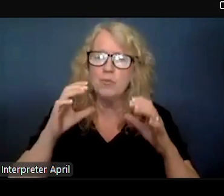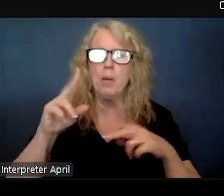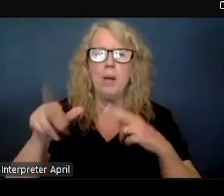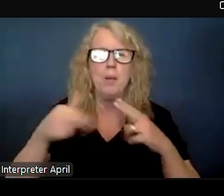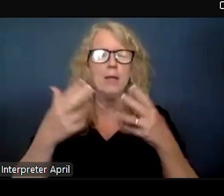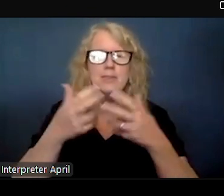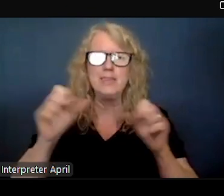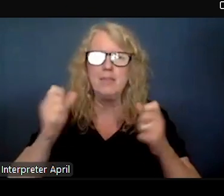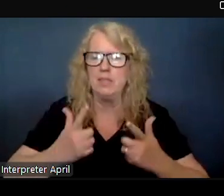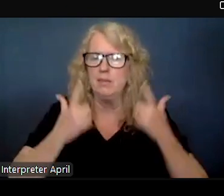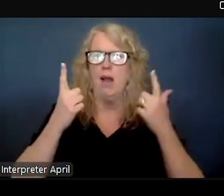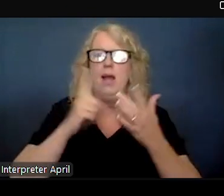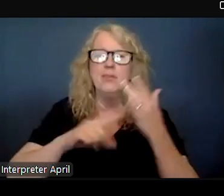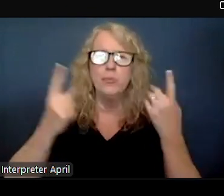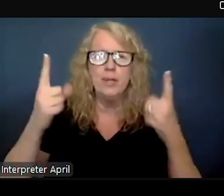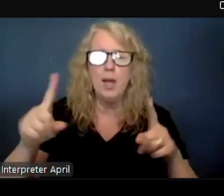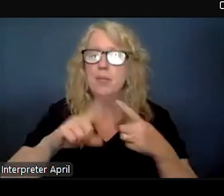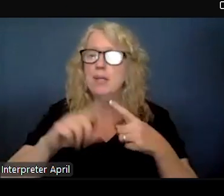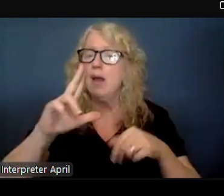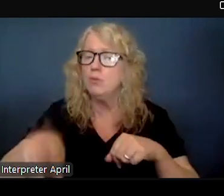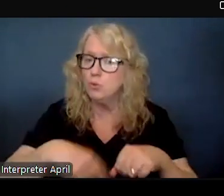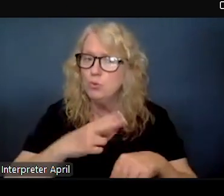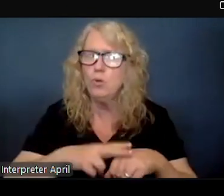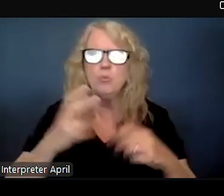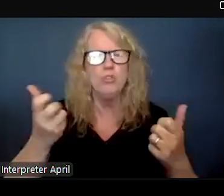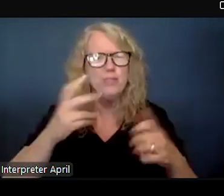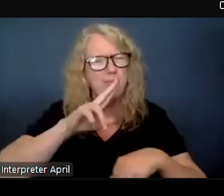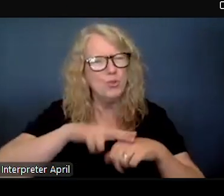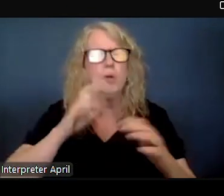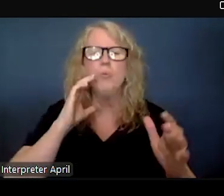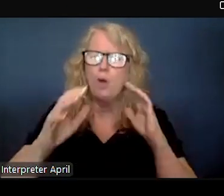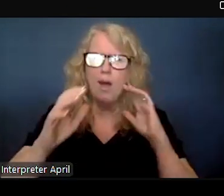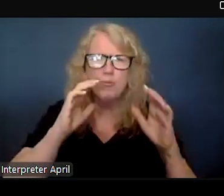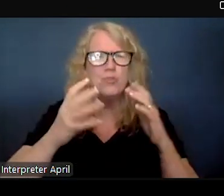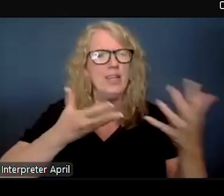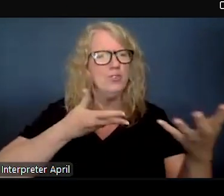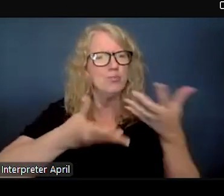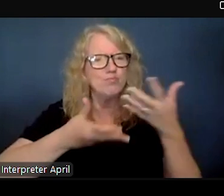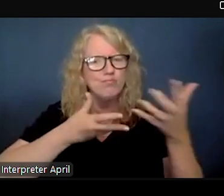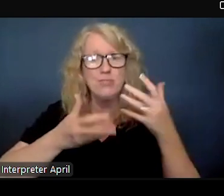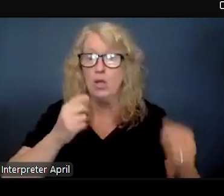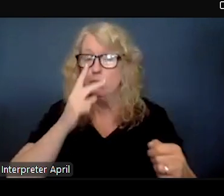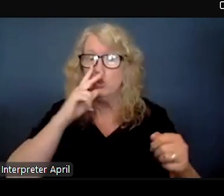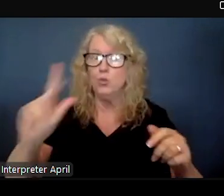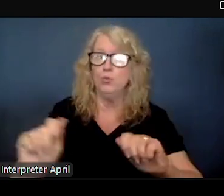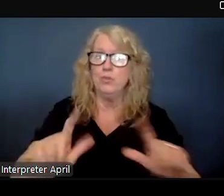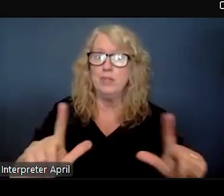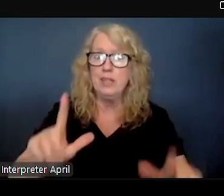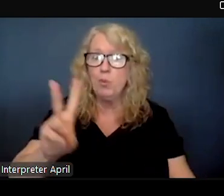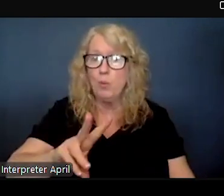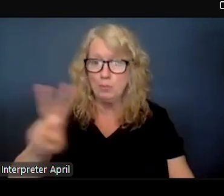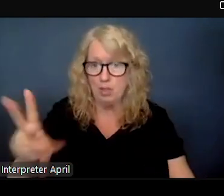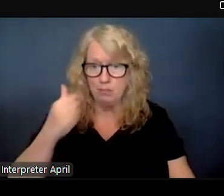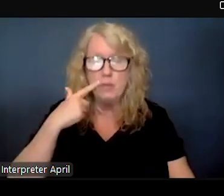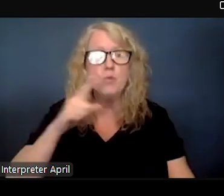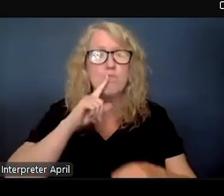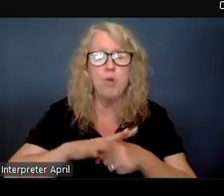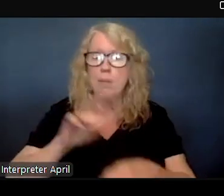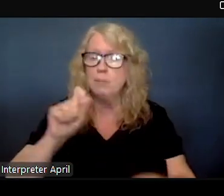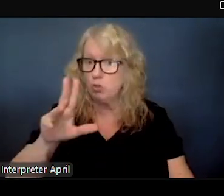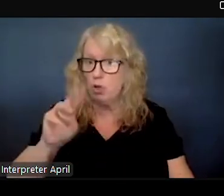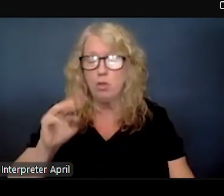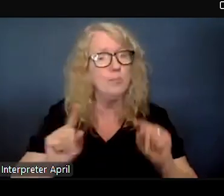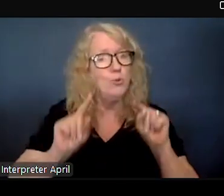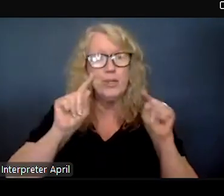the hope is, normalize having the conversation, right? So you see the website right there, promisetocall.com. You can go to it